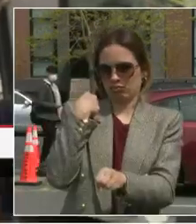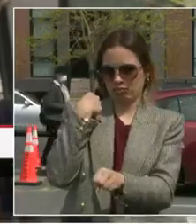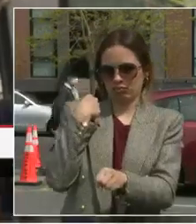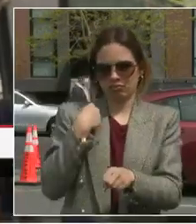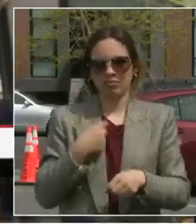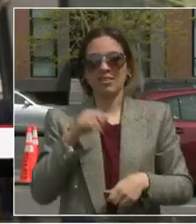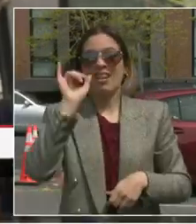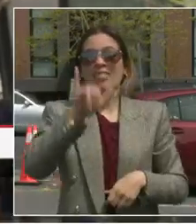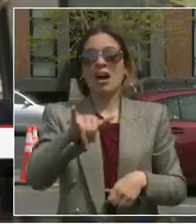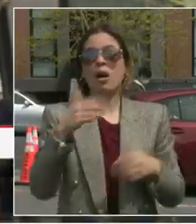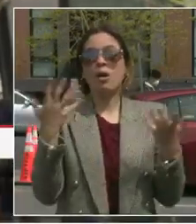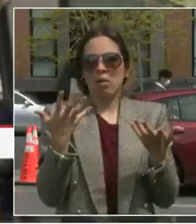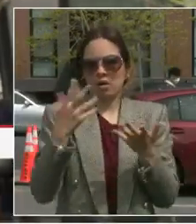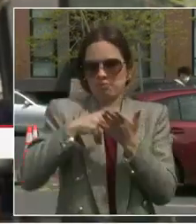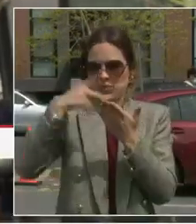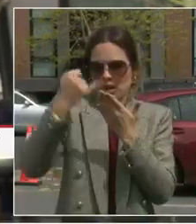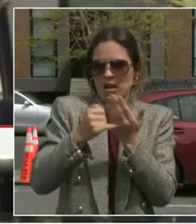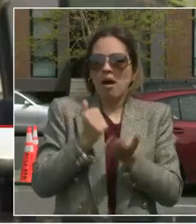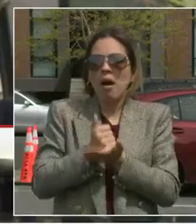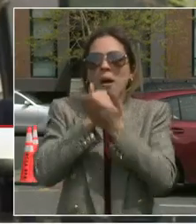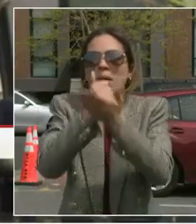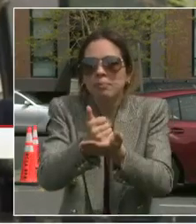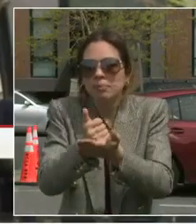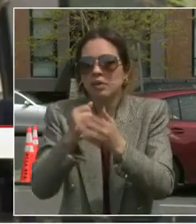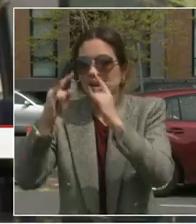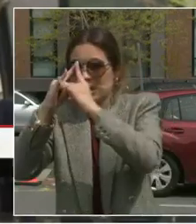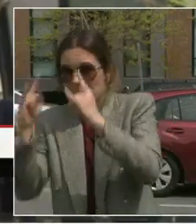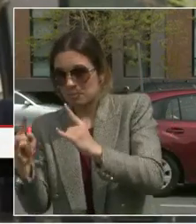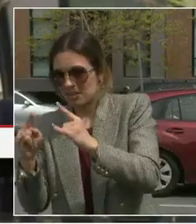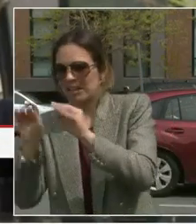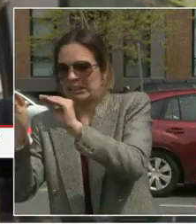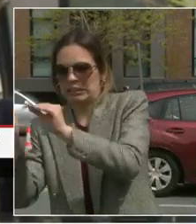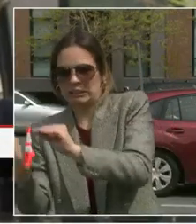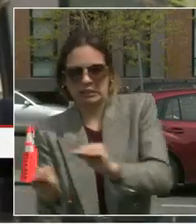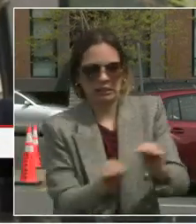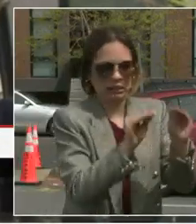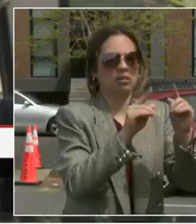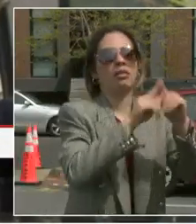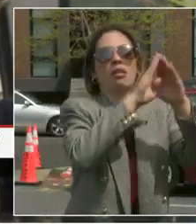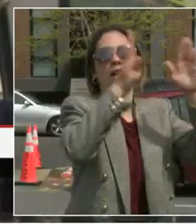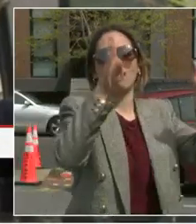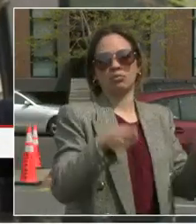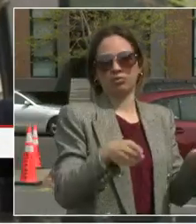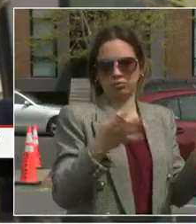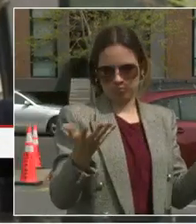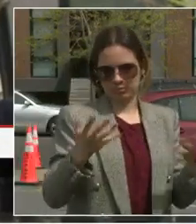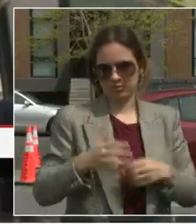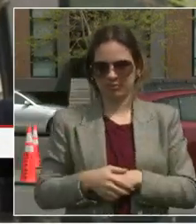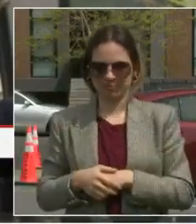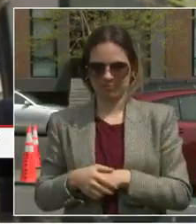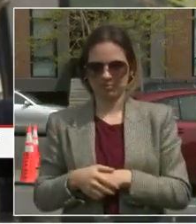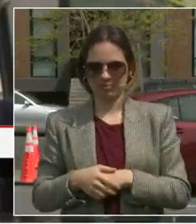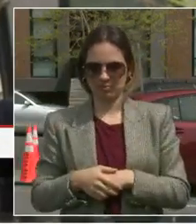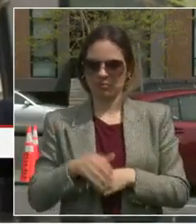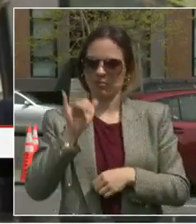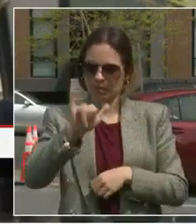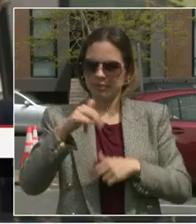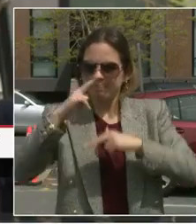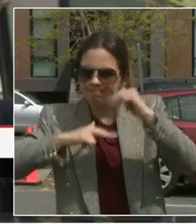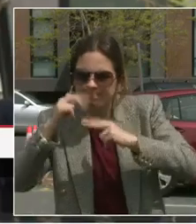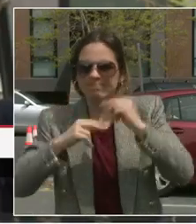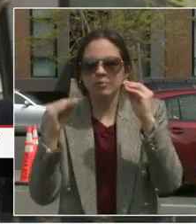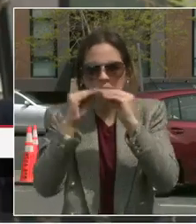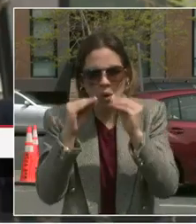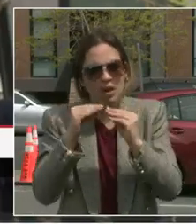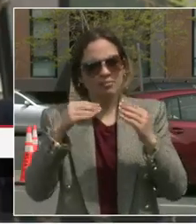move residents from encampments into housing. It's why we have a focus on building more dignified shelter and